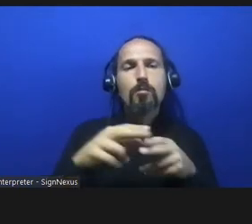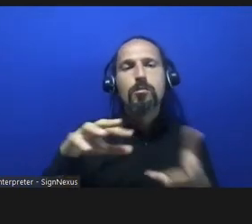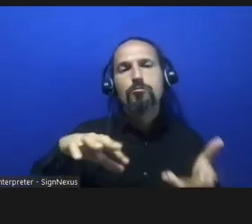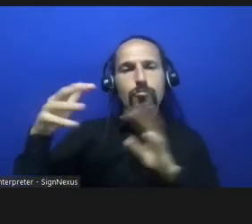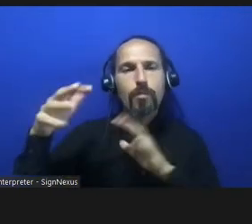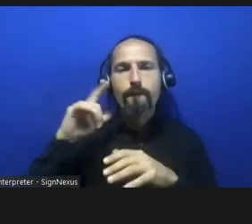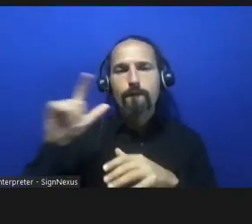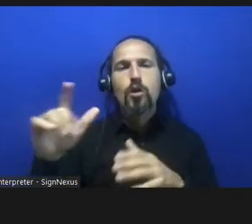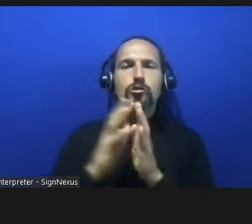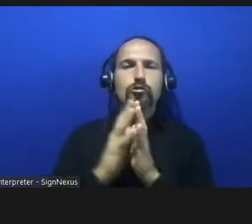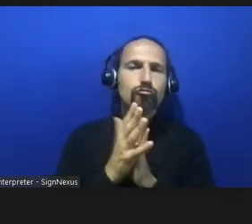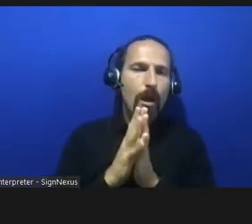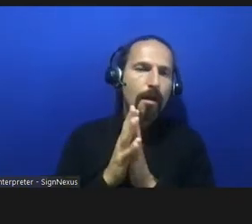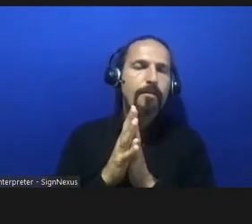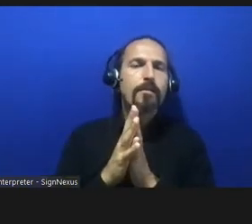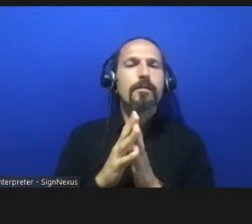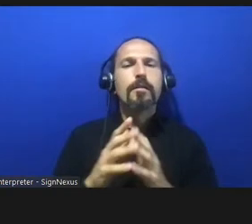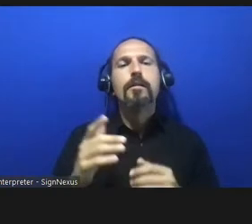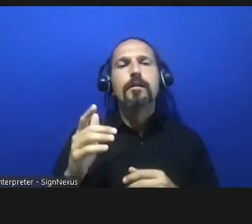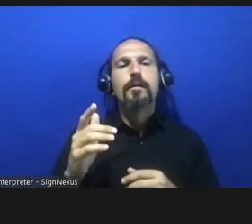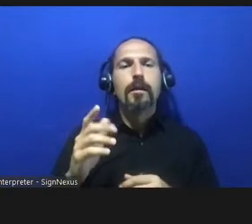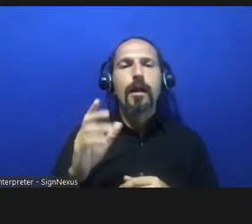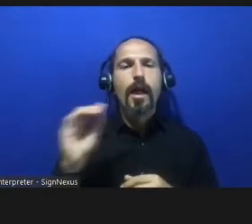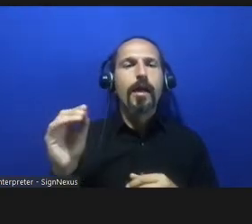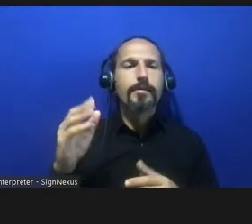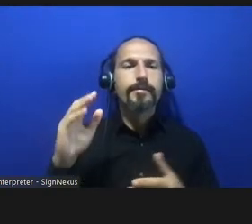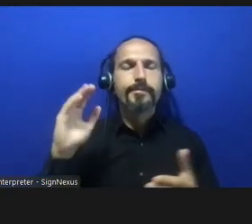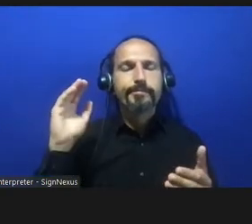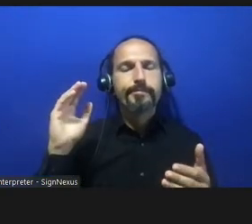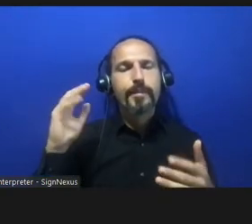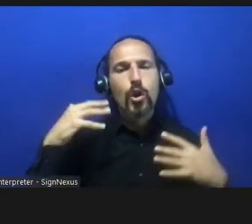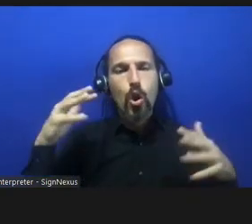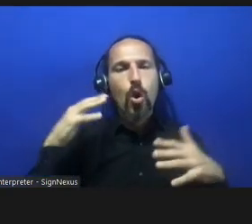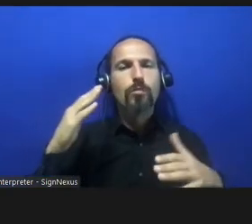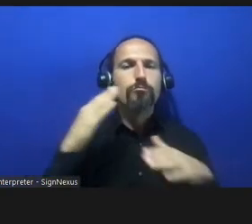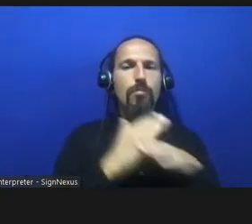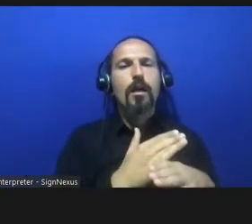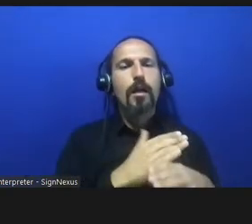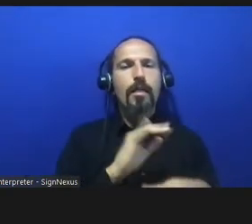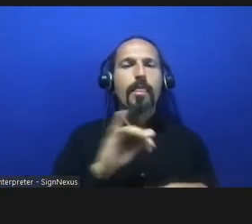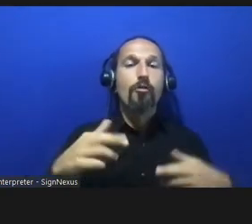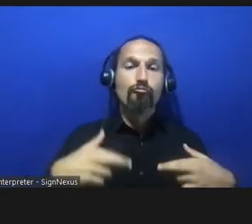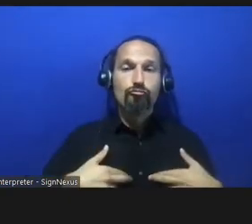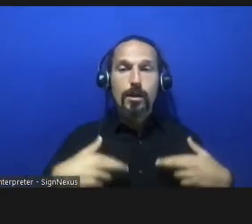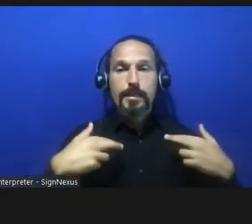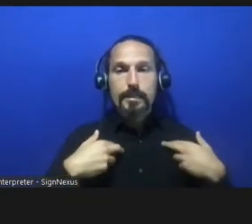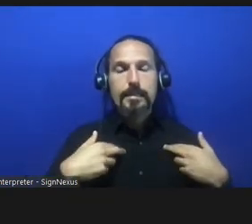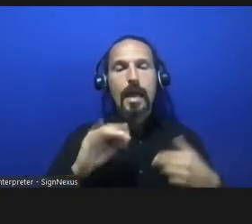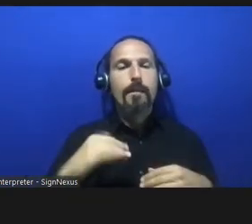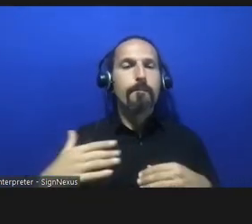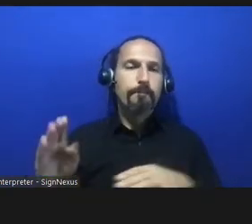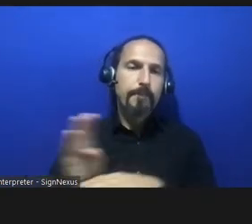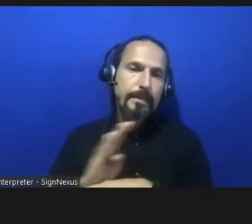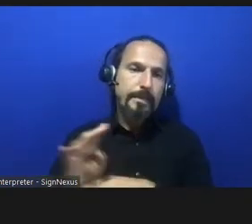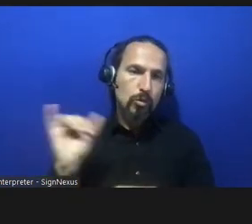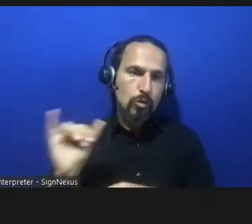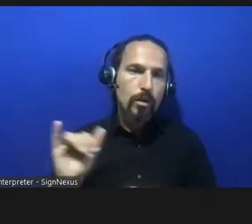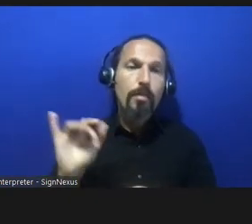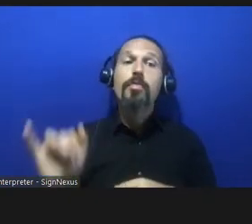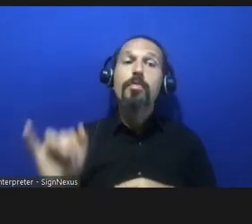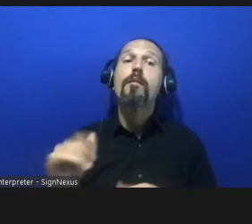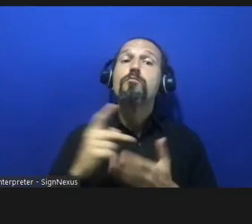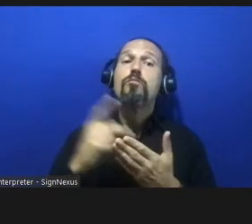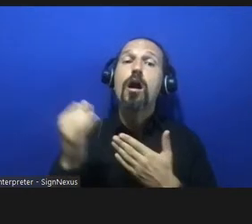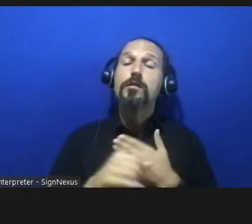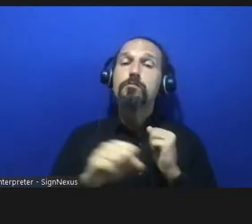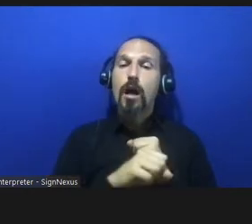traffic and pedestrian patterns and temporary noise disruptions at nearby land uses such as residences and businesses the project sponsors